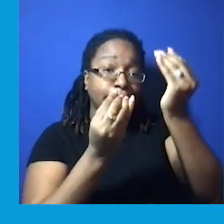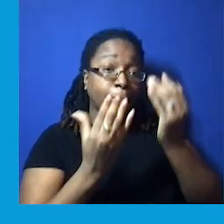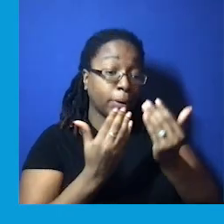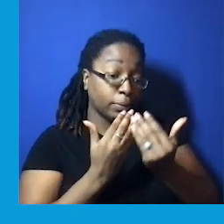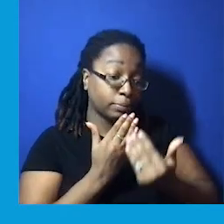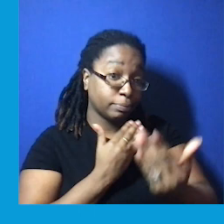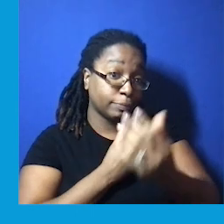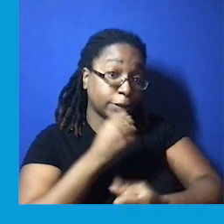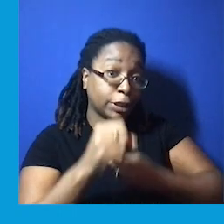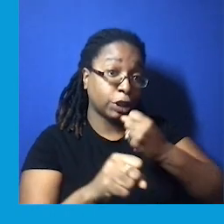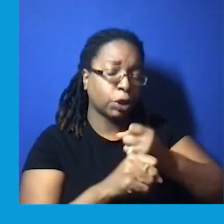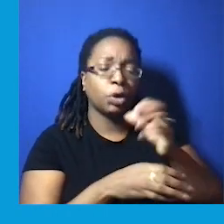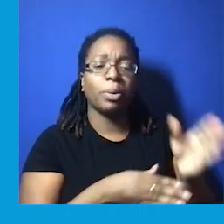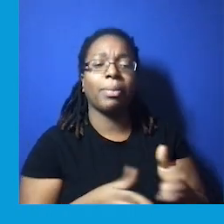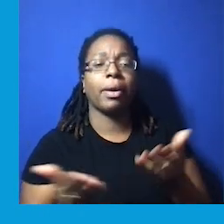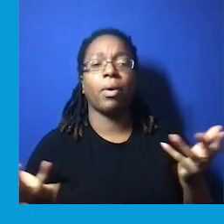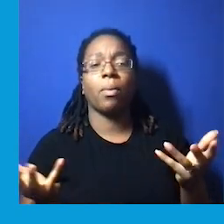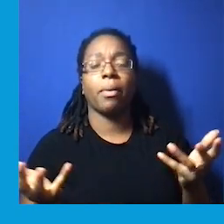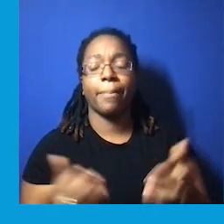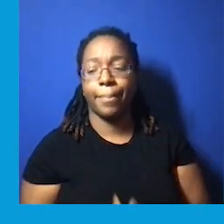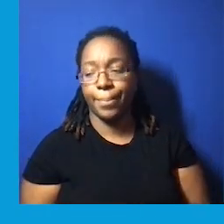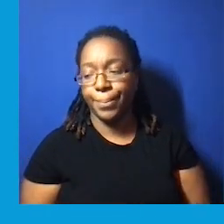year.